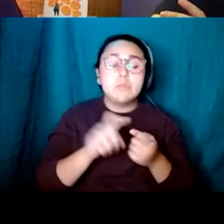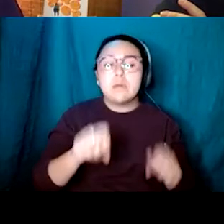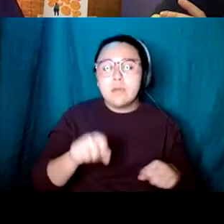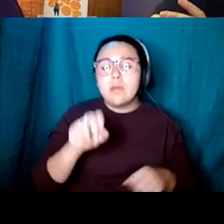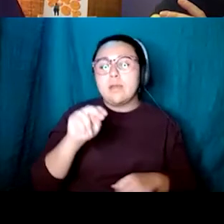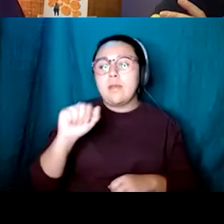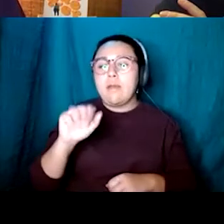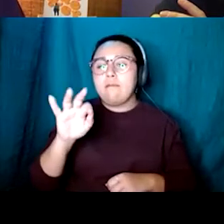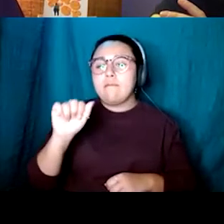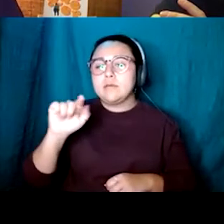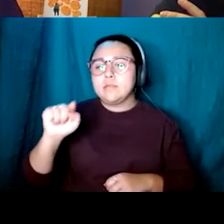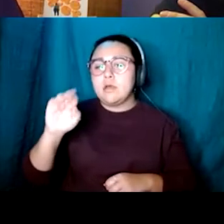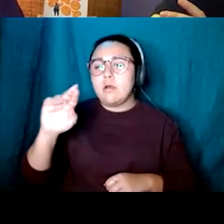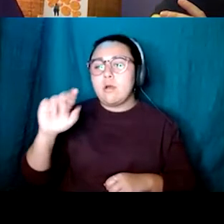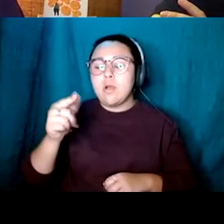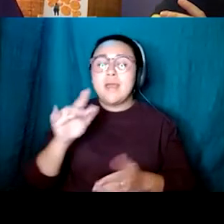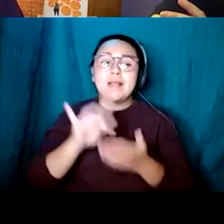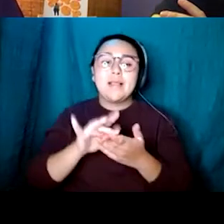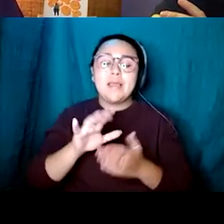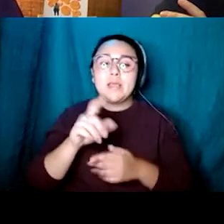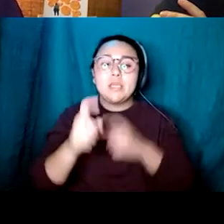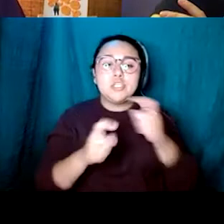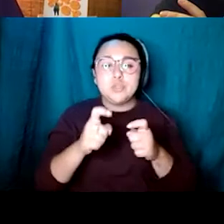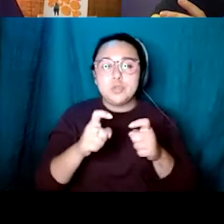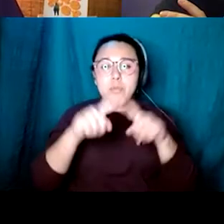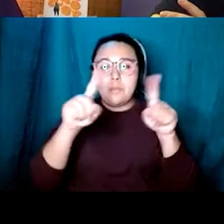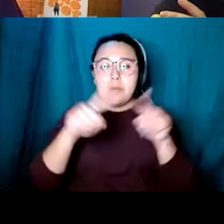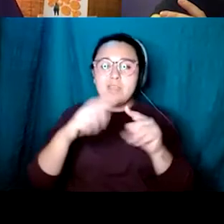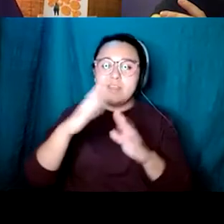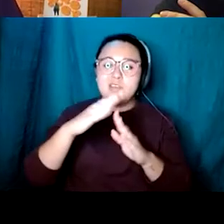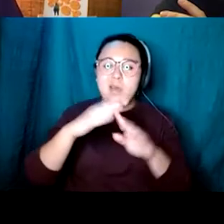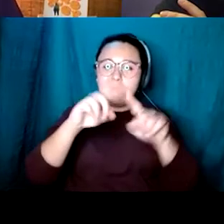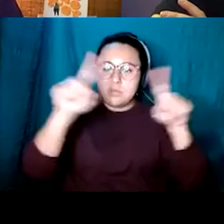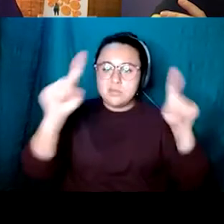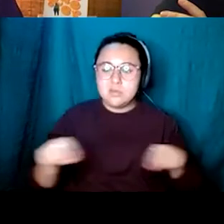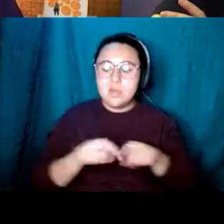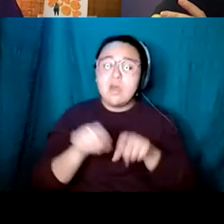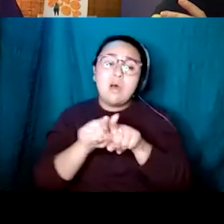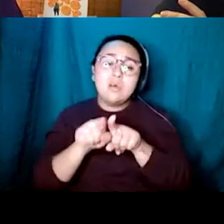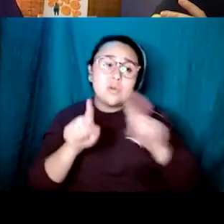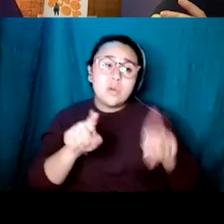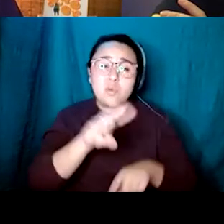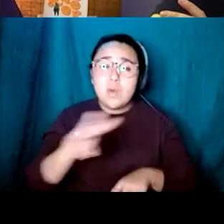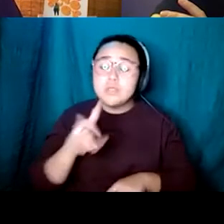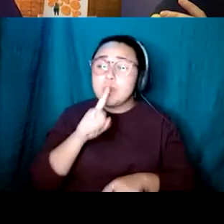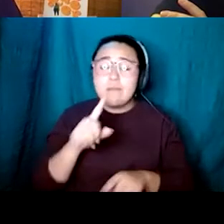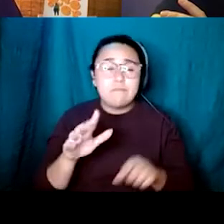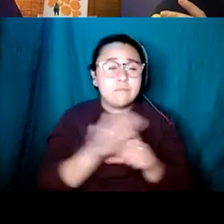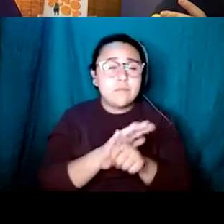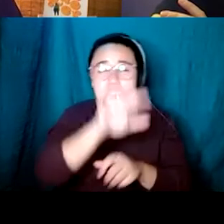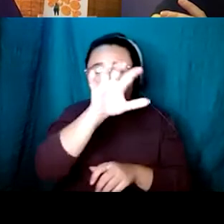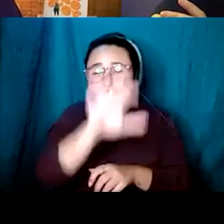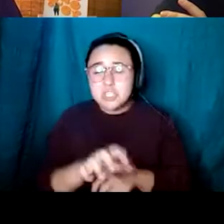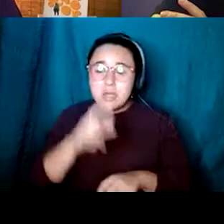the contribute button at the top of the screen. You should also visit NAAFA.org because it's full of fun information and